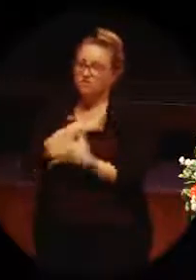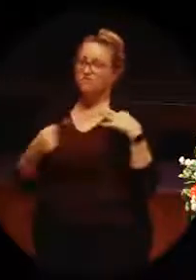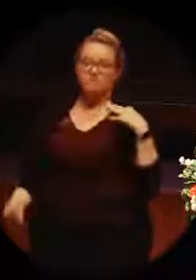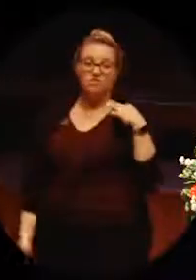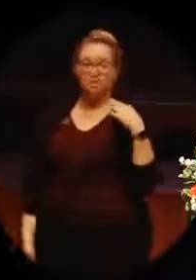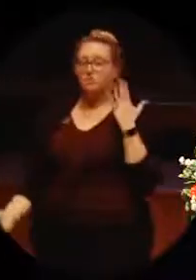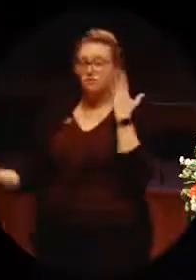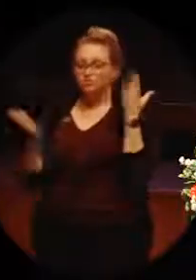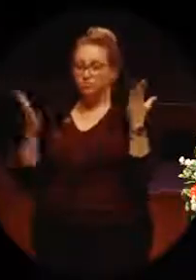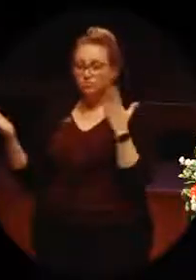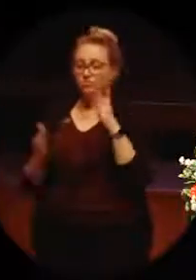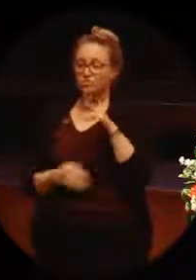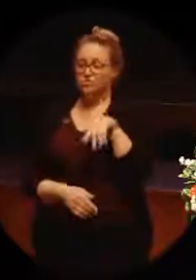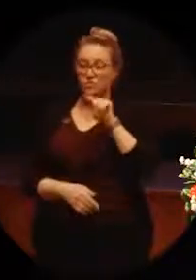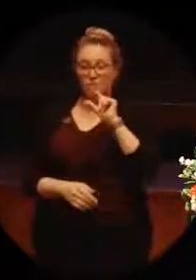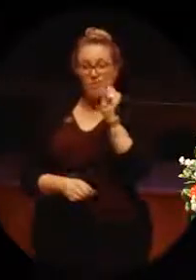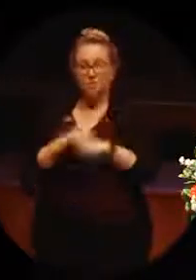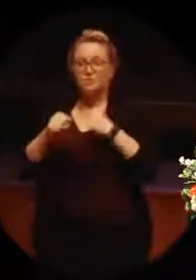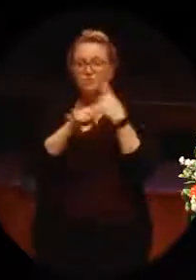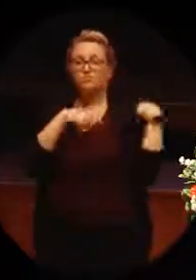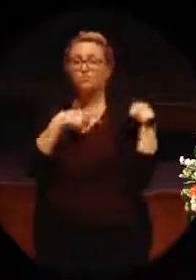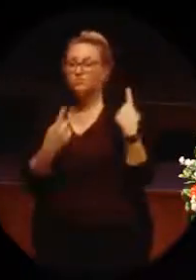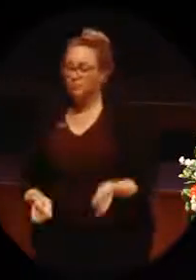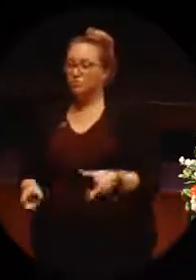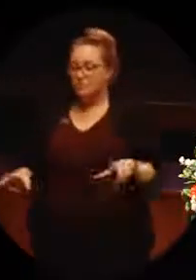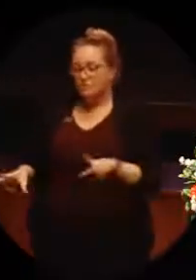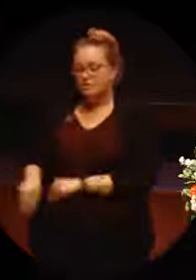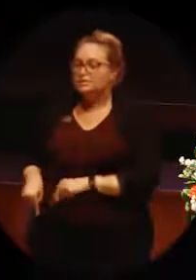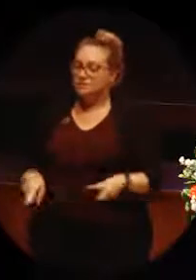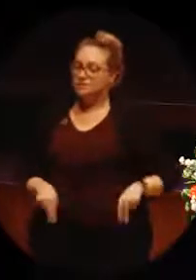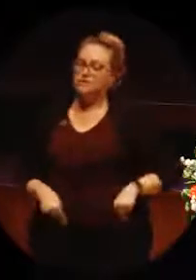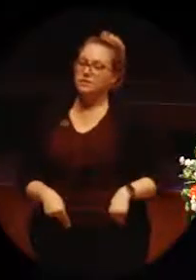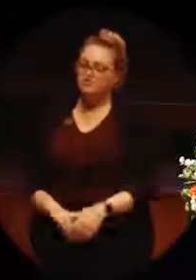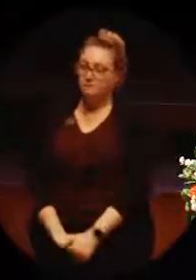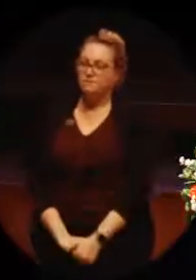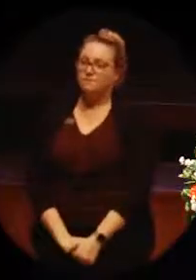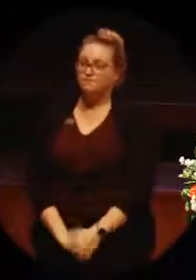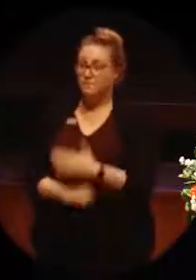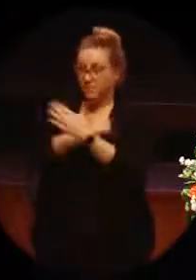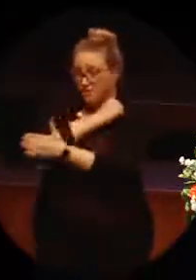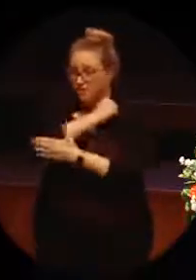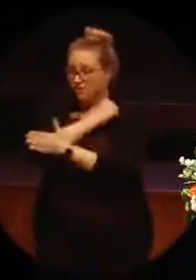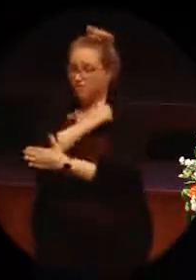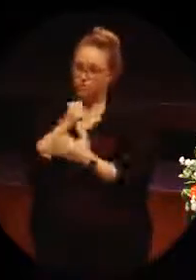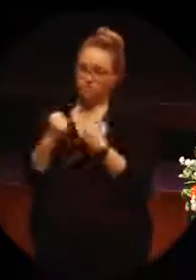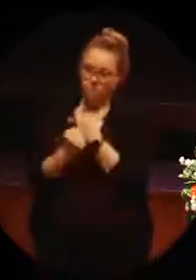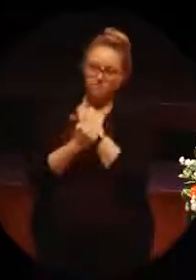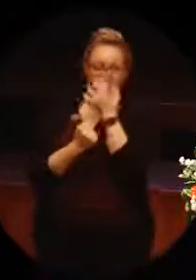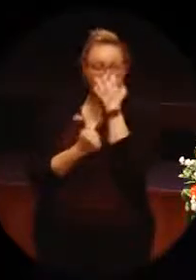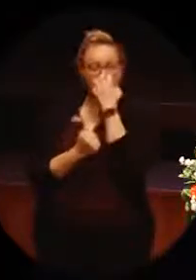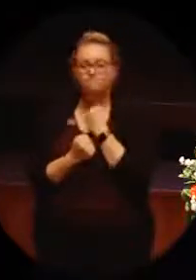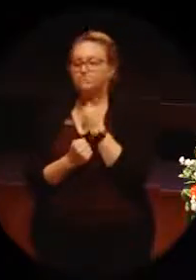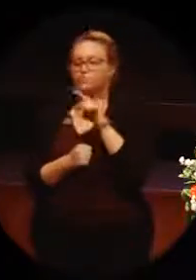to serve for 20 years as a Navy SEAL. And the country that he loved 20-some years